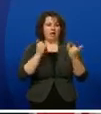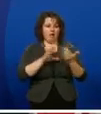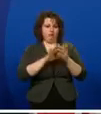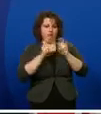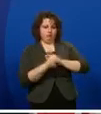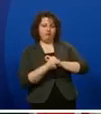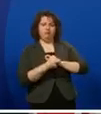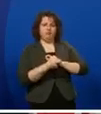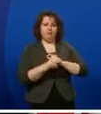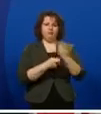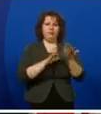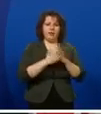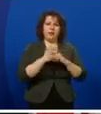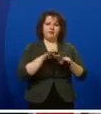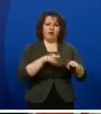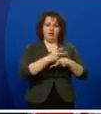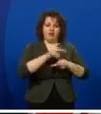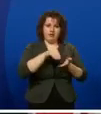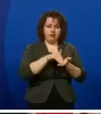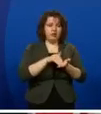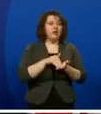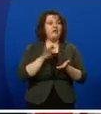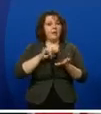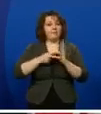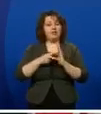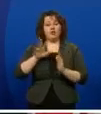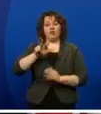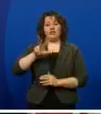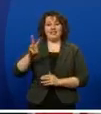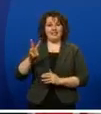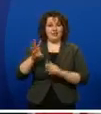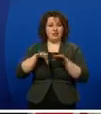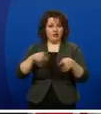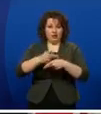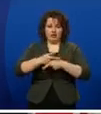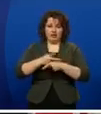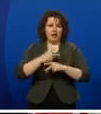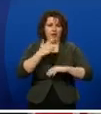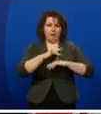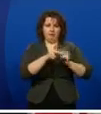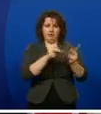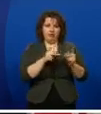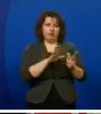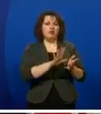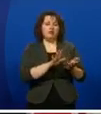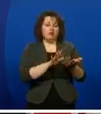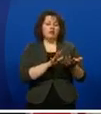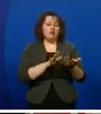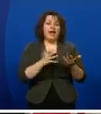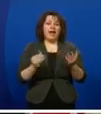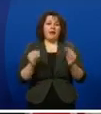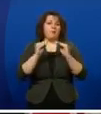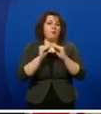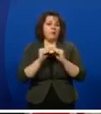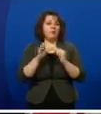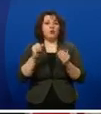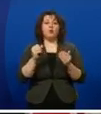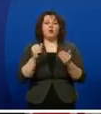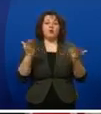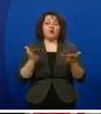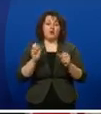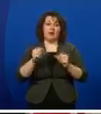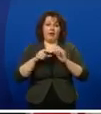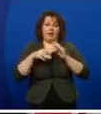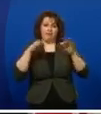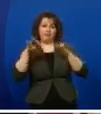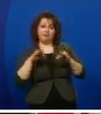community-wide project will result in additional 36 child care slots and so much more. So here to share more about the impressive project and what it